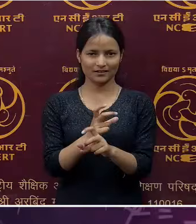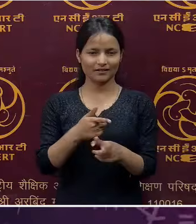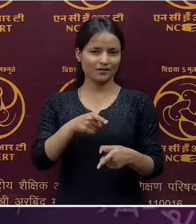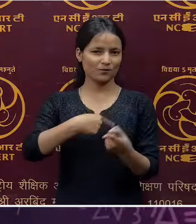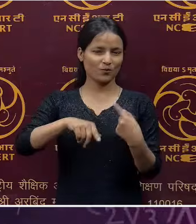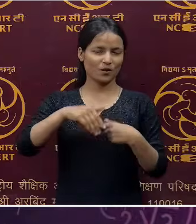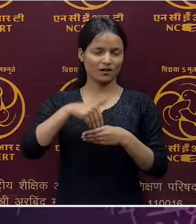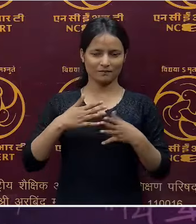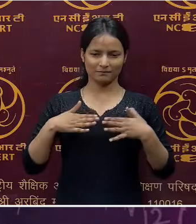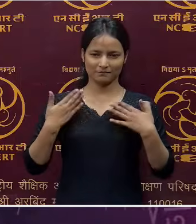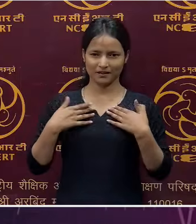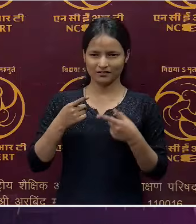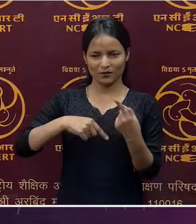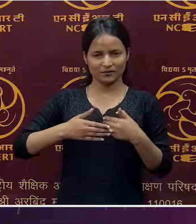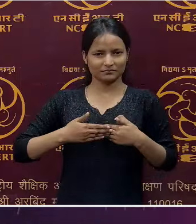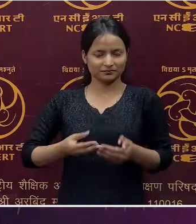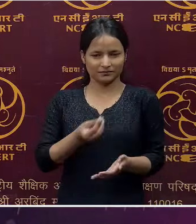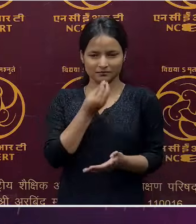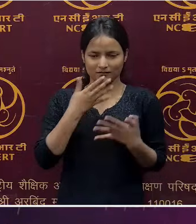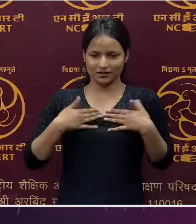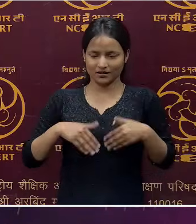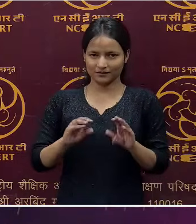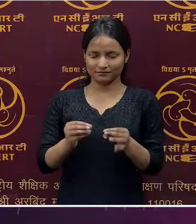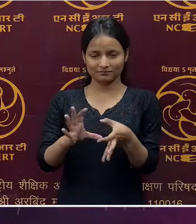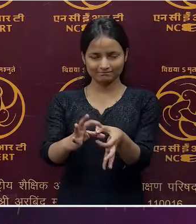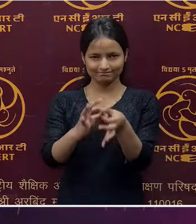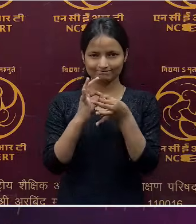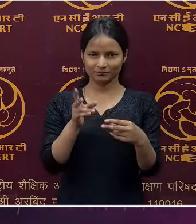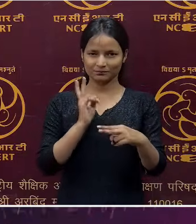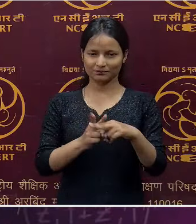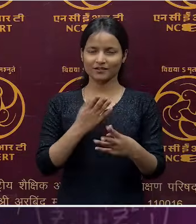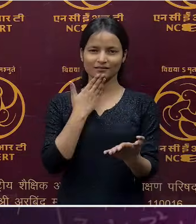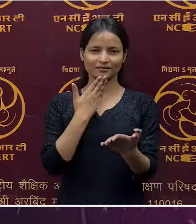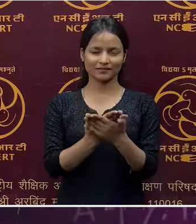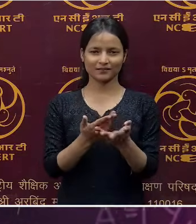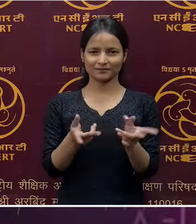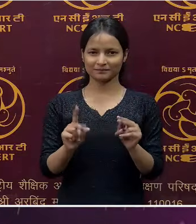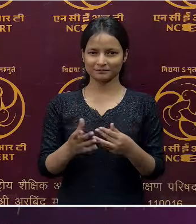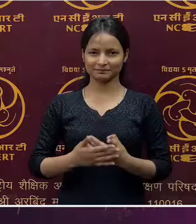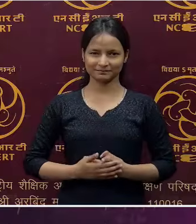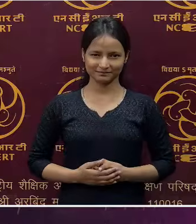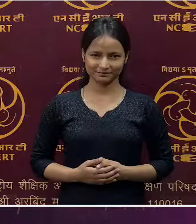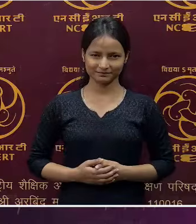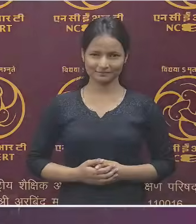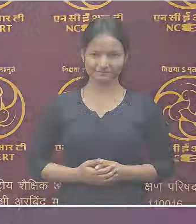happy. Always take care of yourself. Stay tuned with the NCERT official. Thank you so much once again.